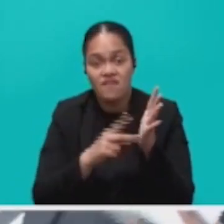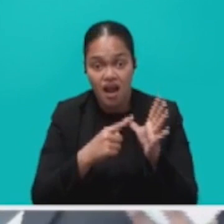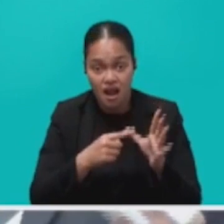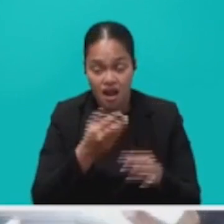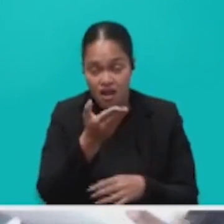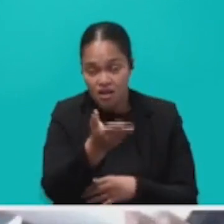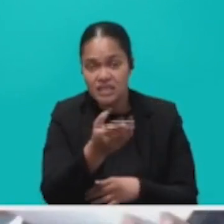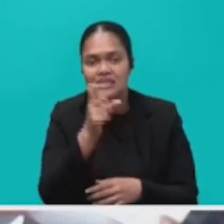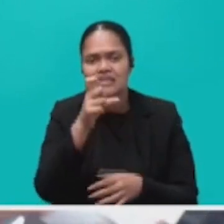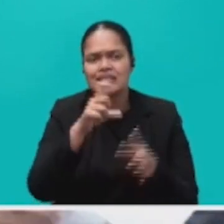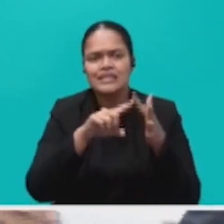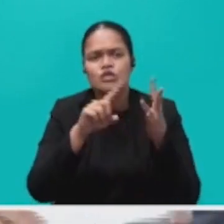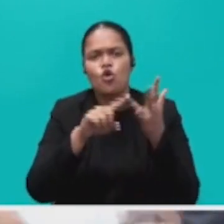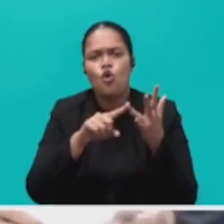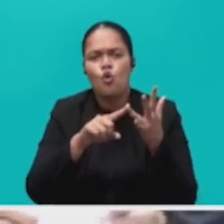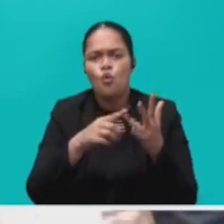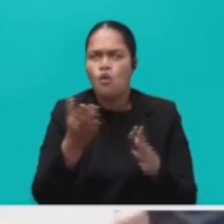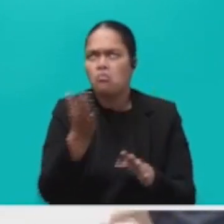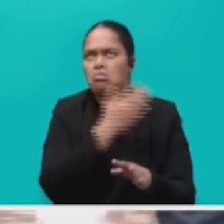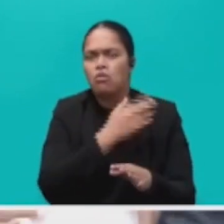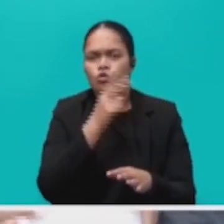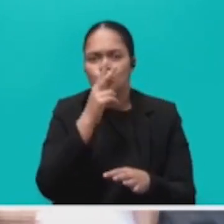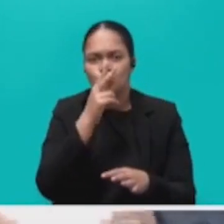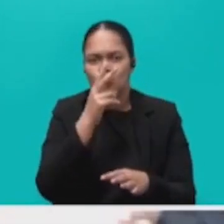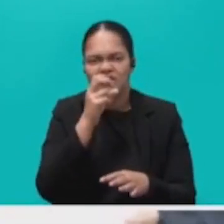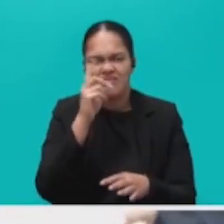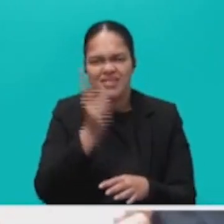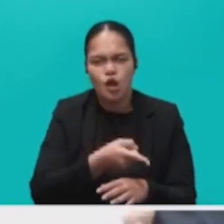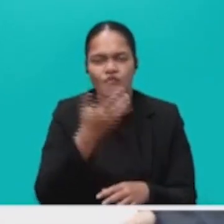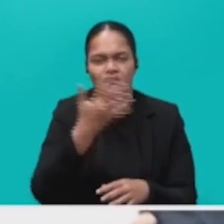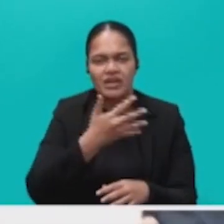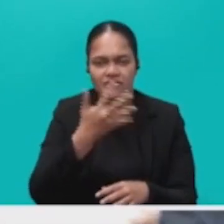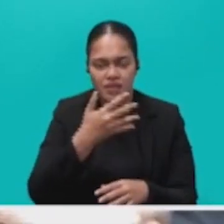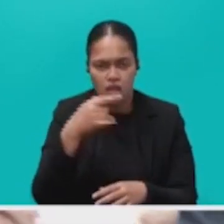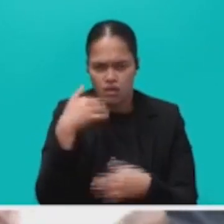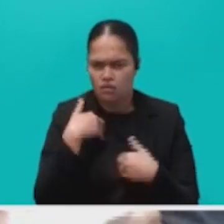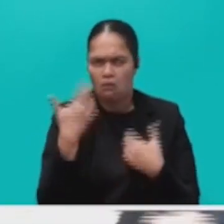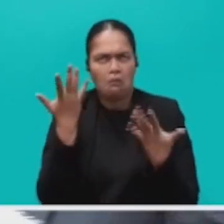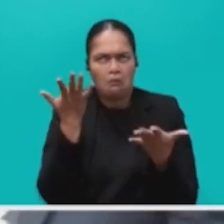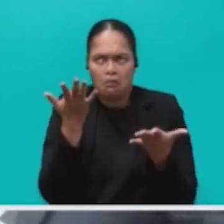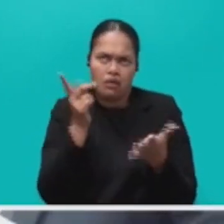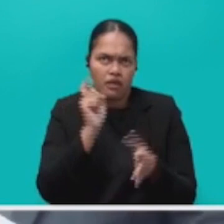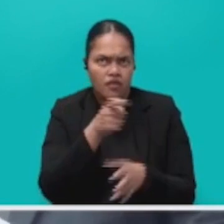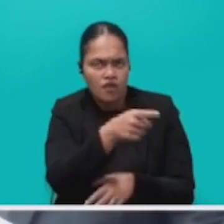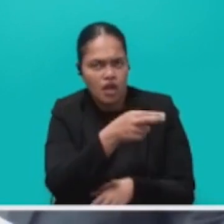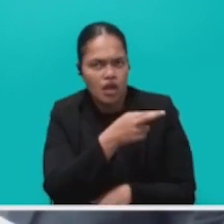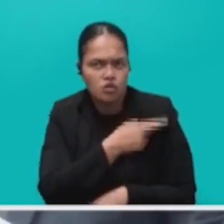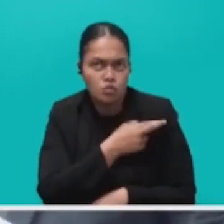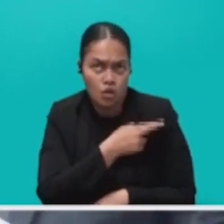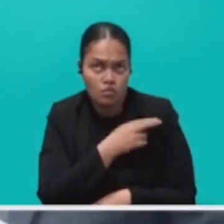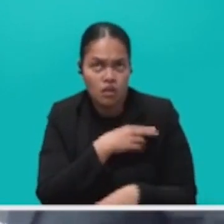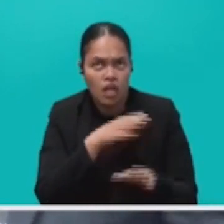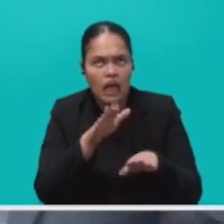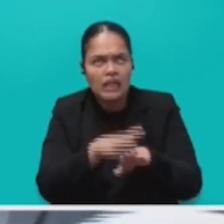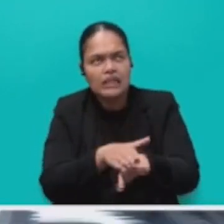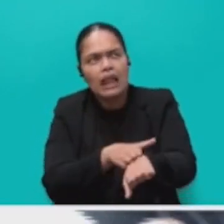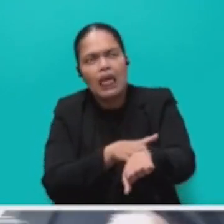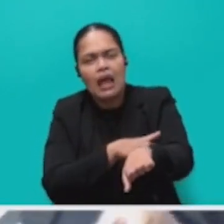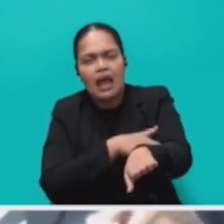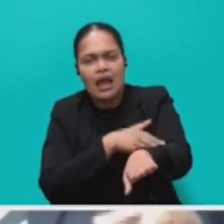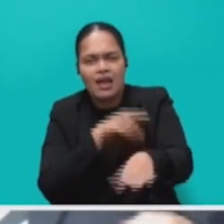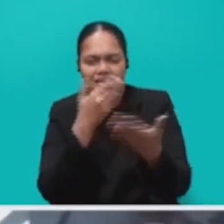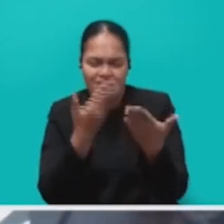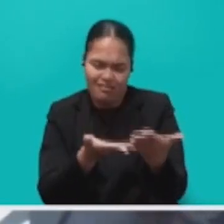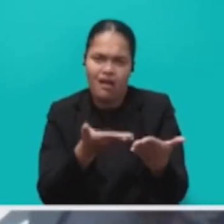was a CEO in 2015, so I'm not sure whether he's also responsible for the delay in getting these reports. But let me just